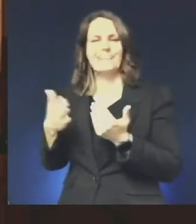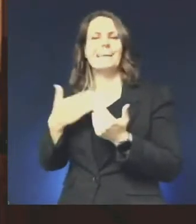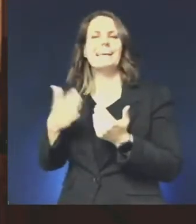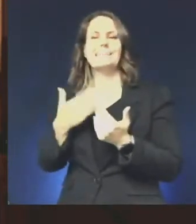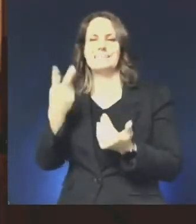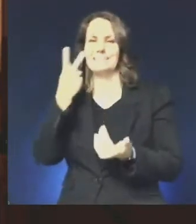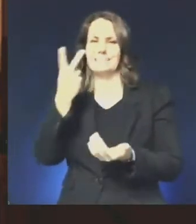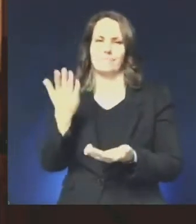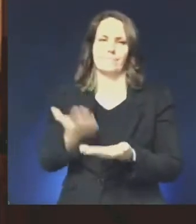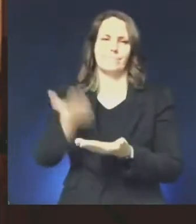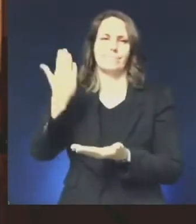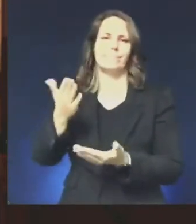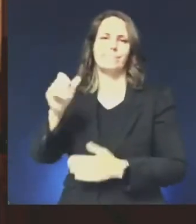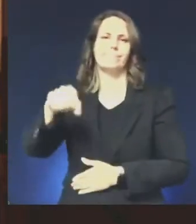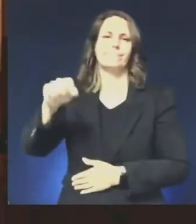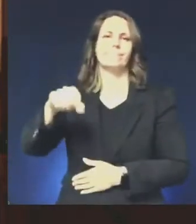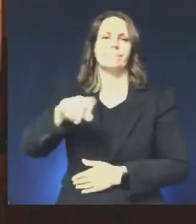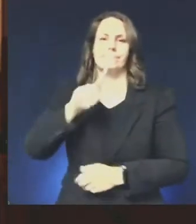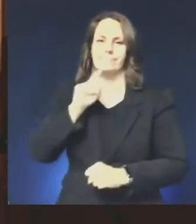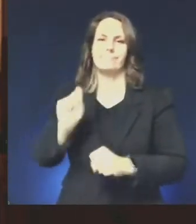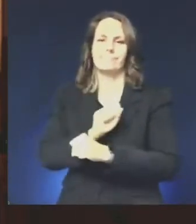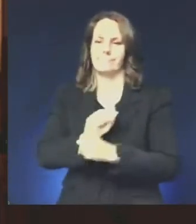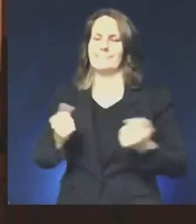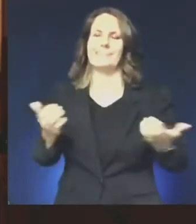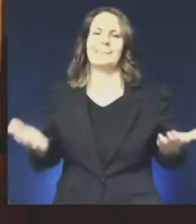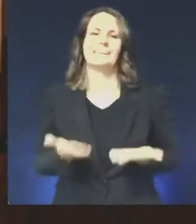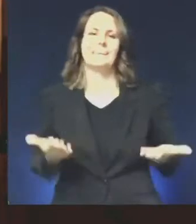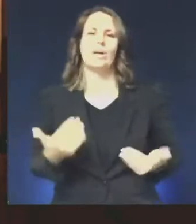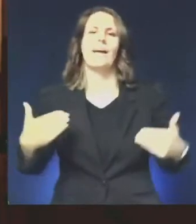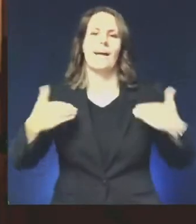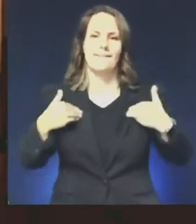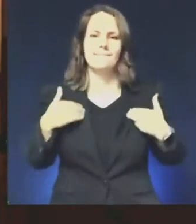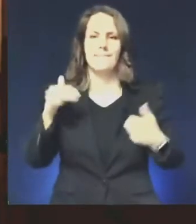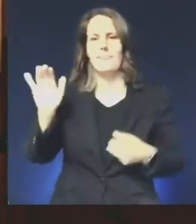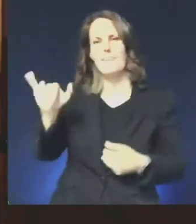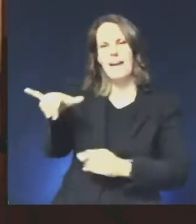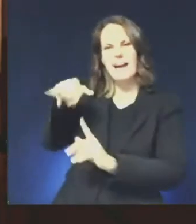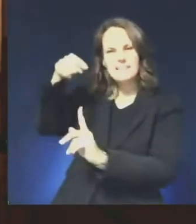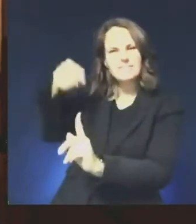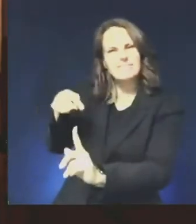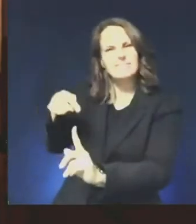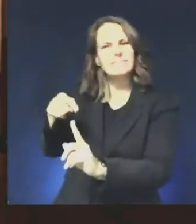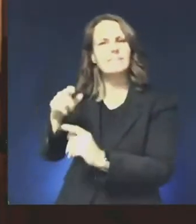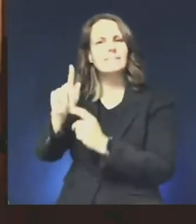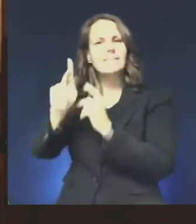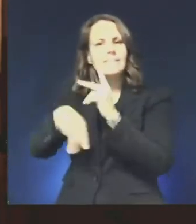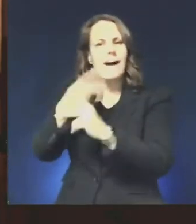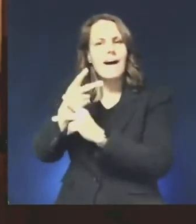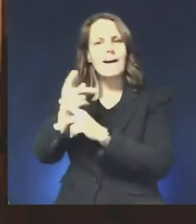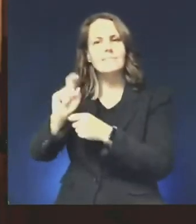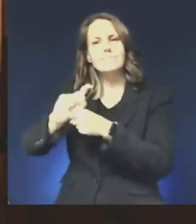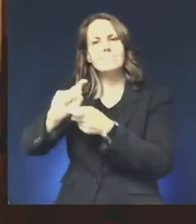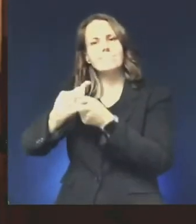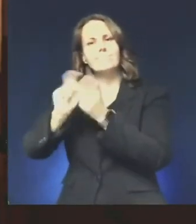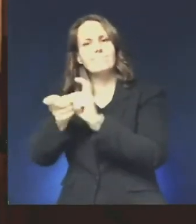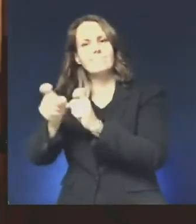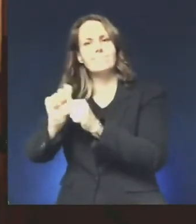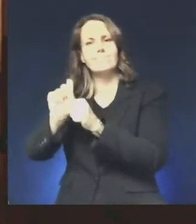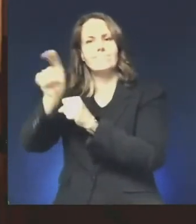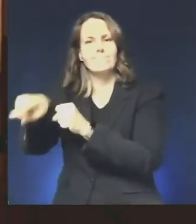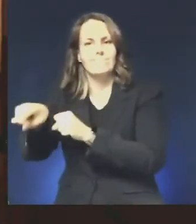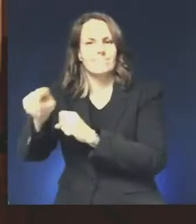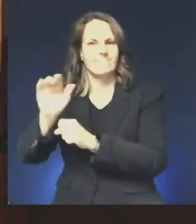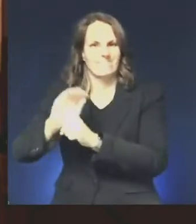on the number of cases we have, that it is spreading widely throughout our state. I would say the most important thing